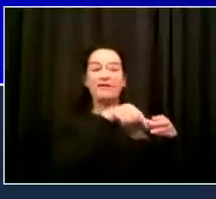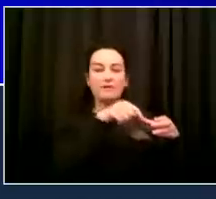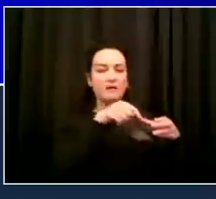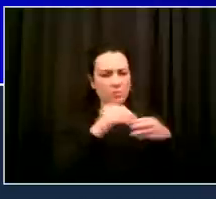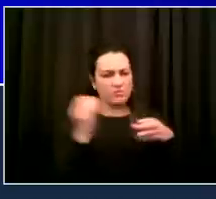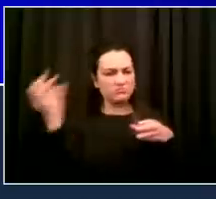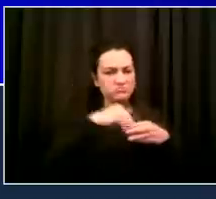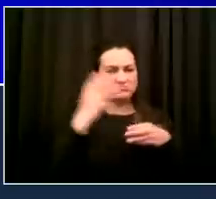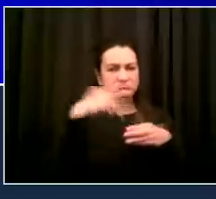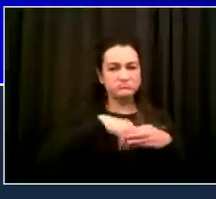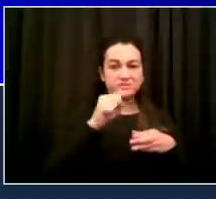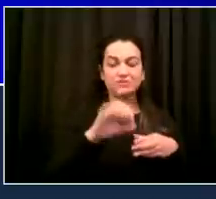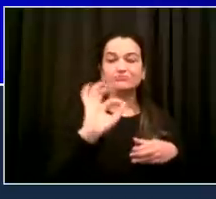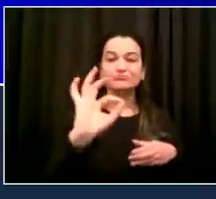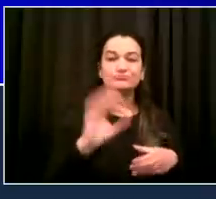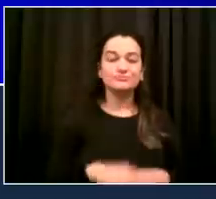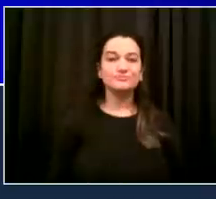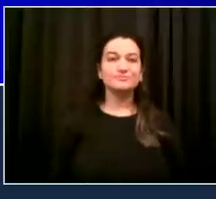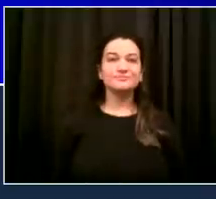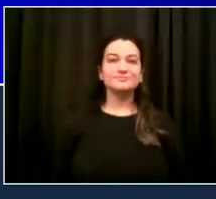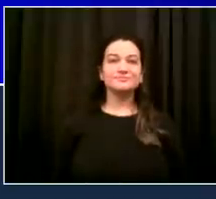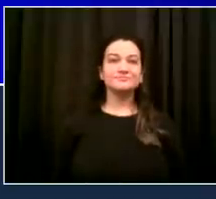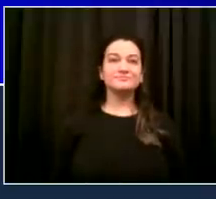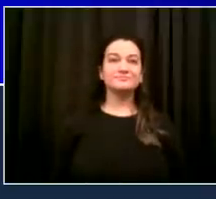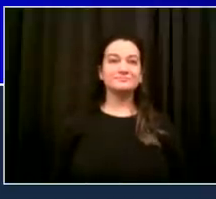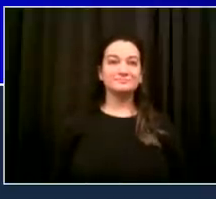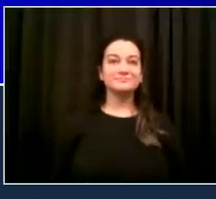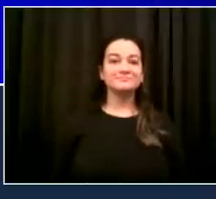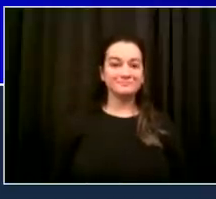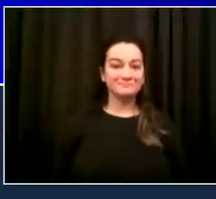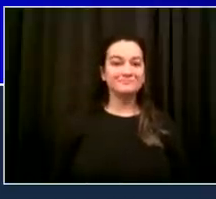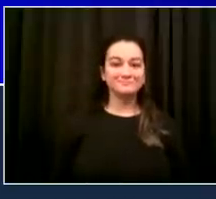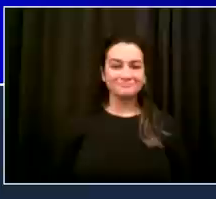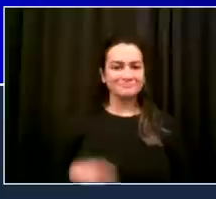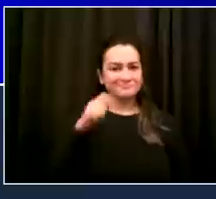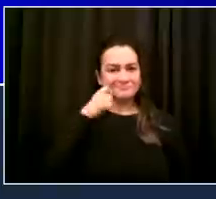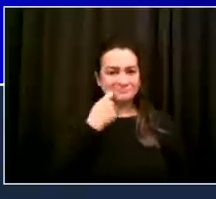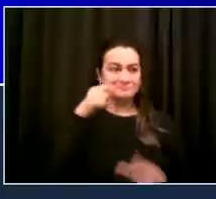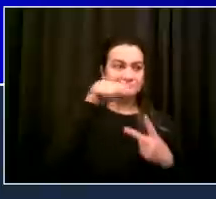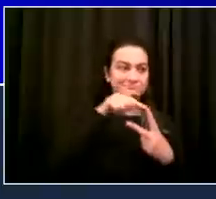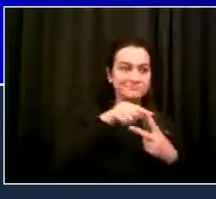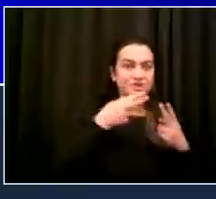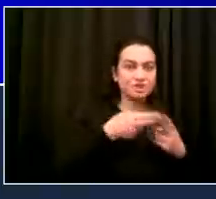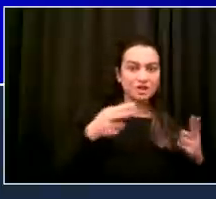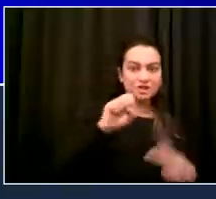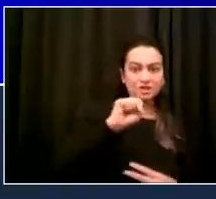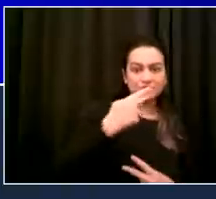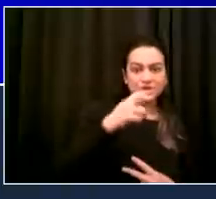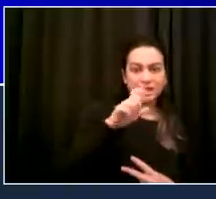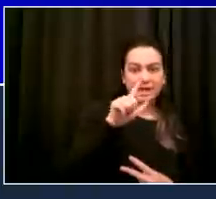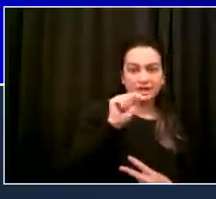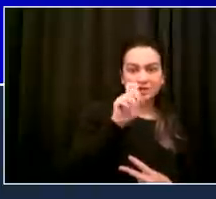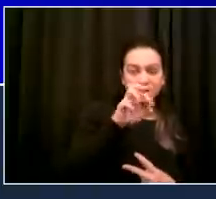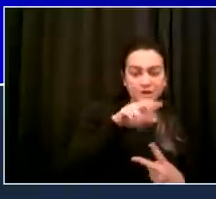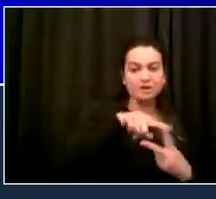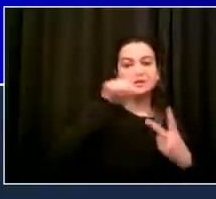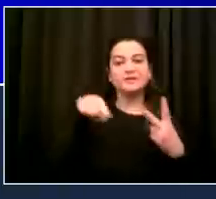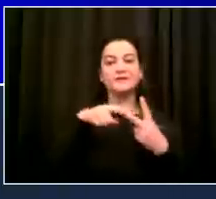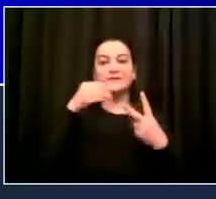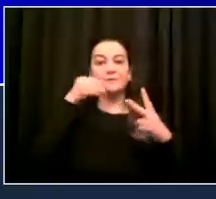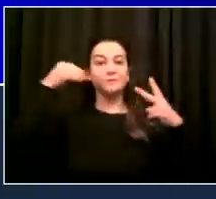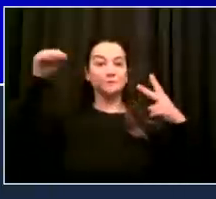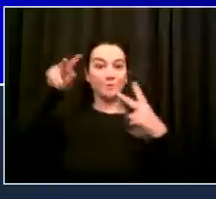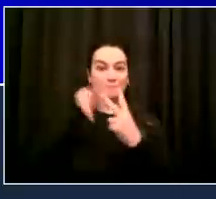public, supermarkets, folks who work with the public. That's great, and we really are happy about that. But we want to go farther. We want to make sure